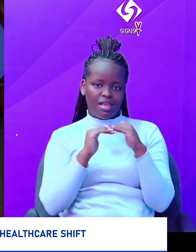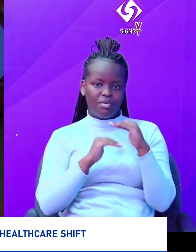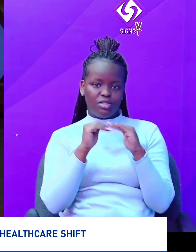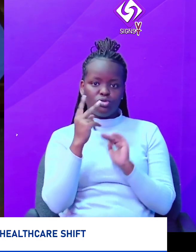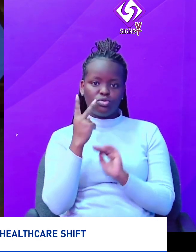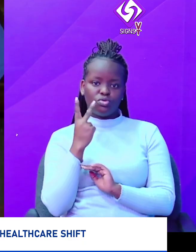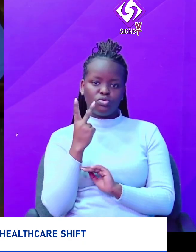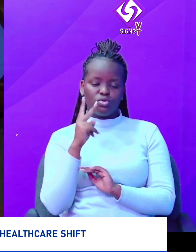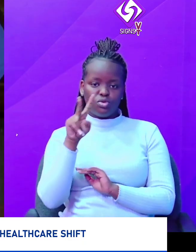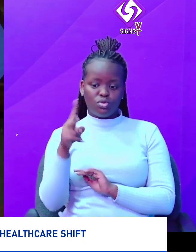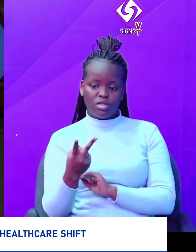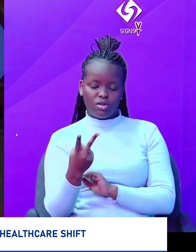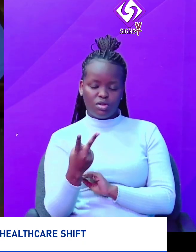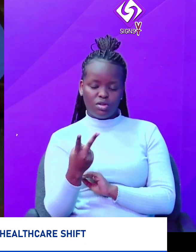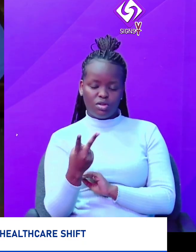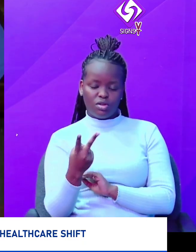mmoja.